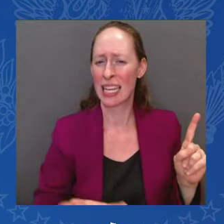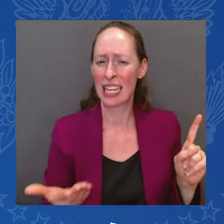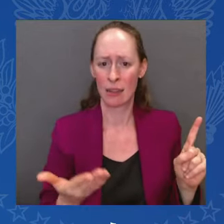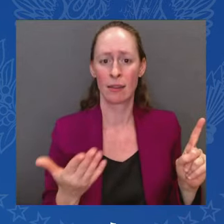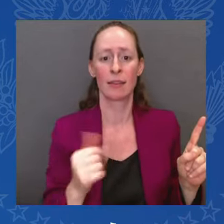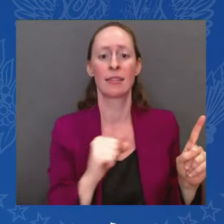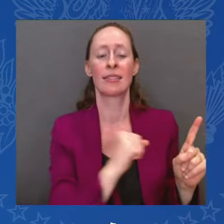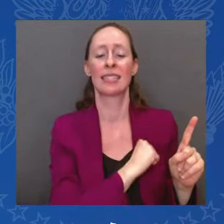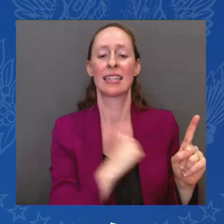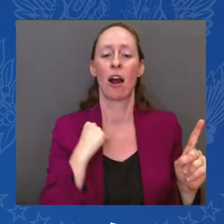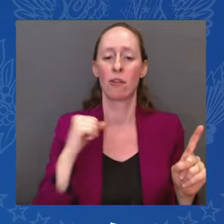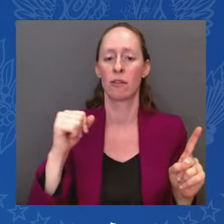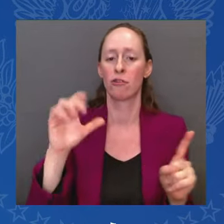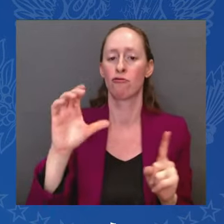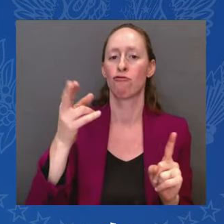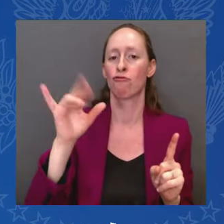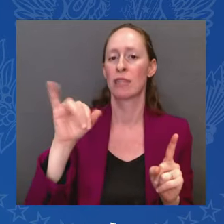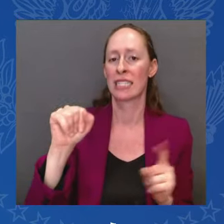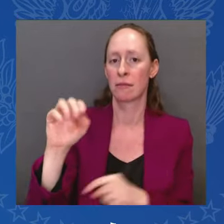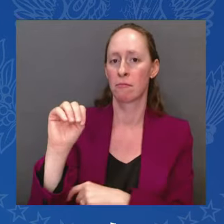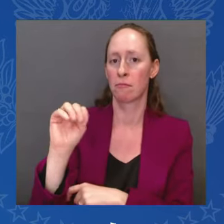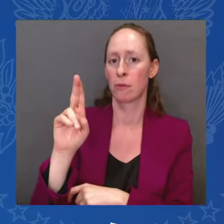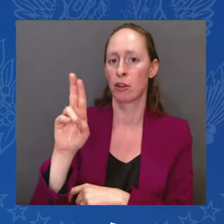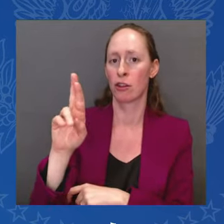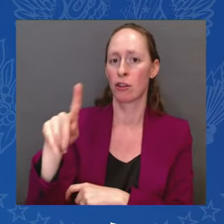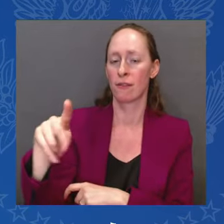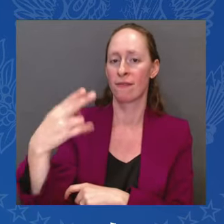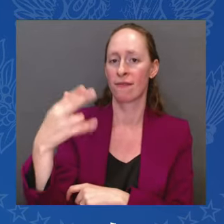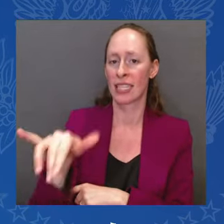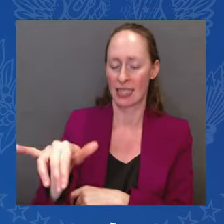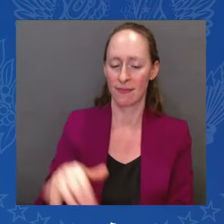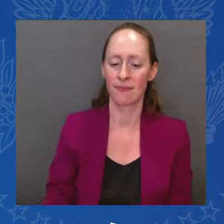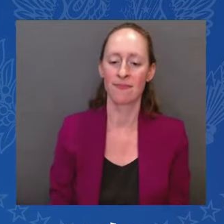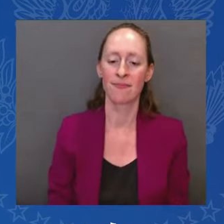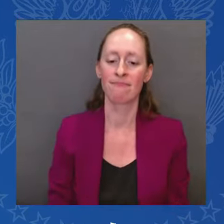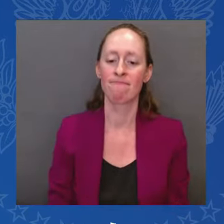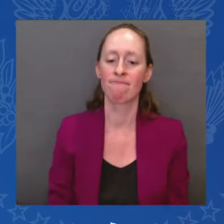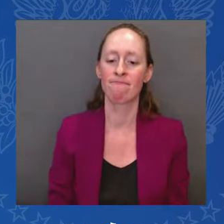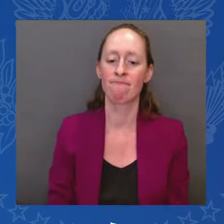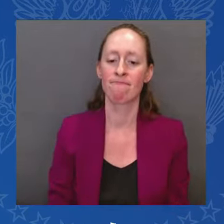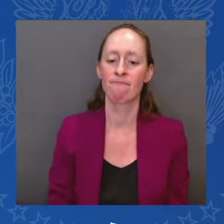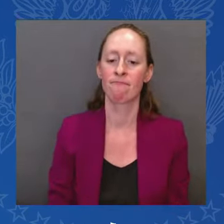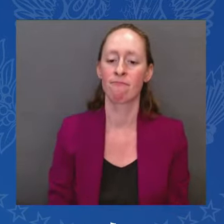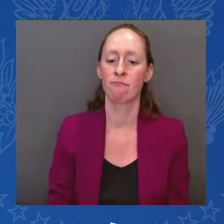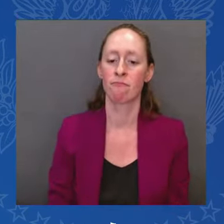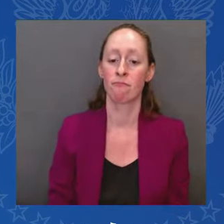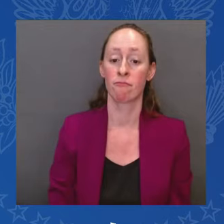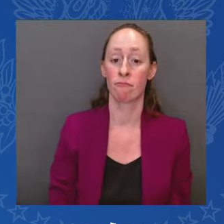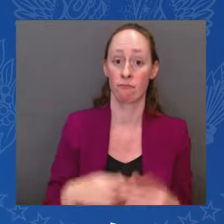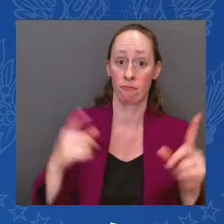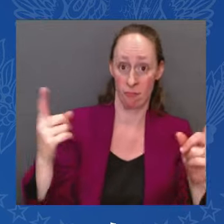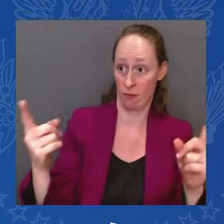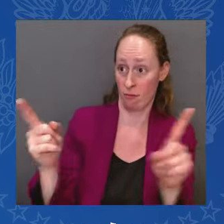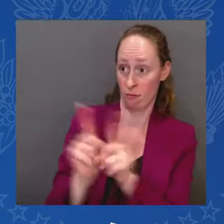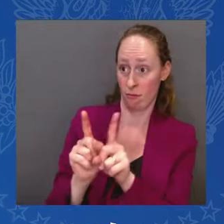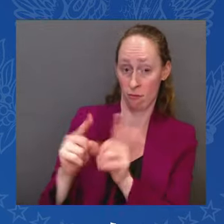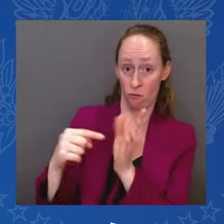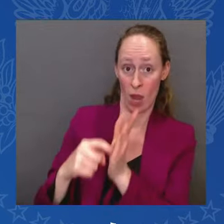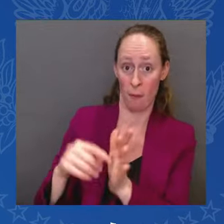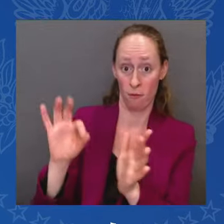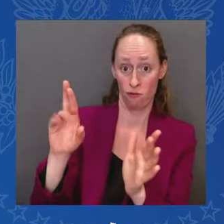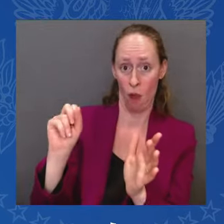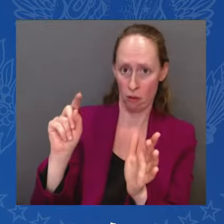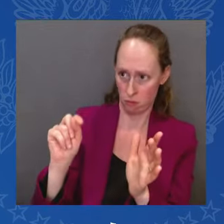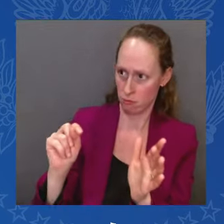With Chris, who together with Congressman Frost introduced the bill, created a dedicated gun violence prevention